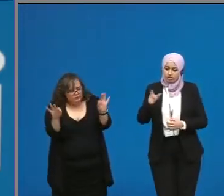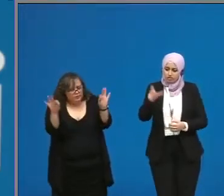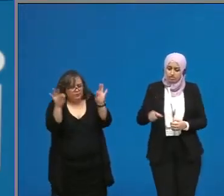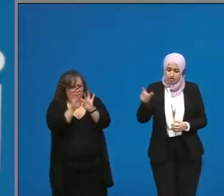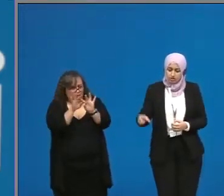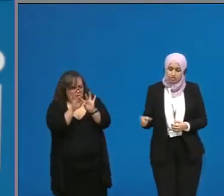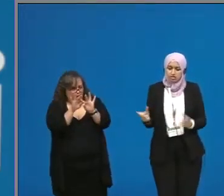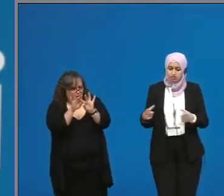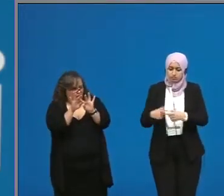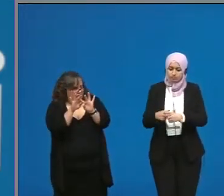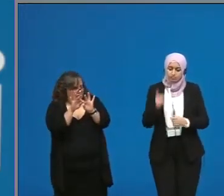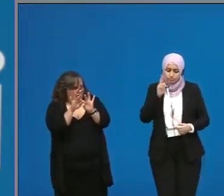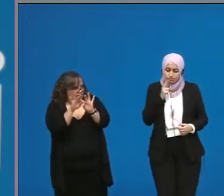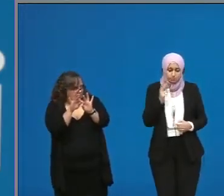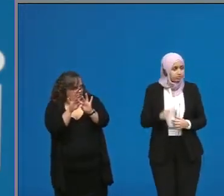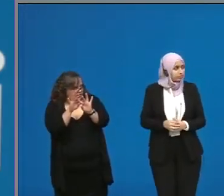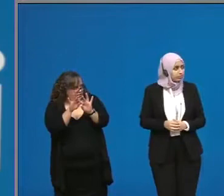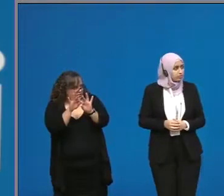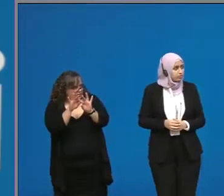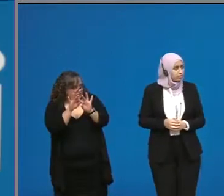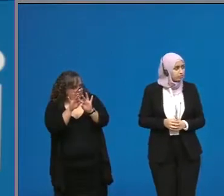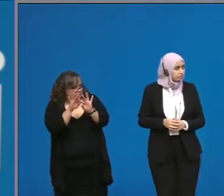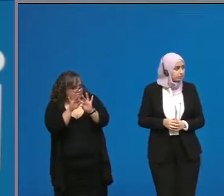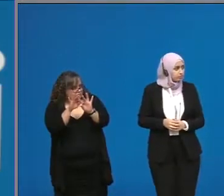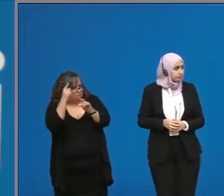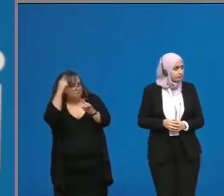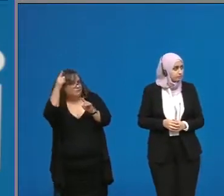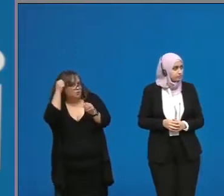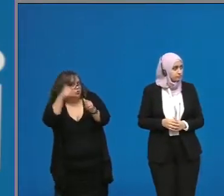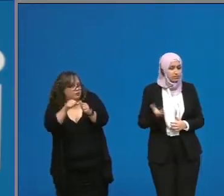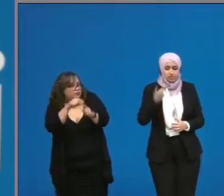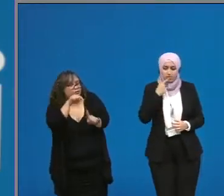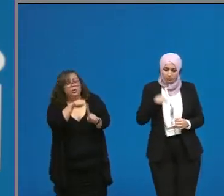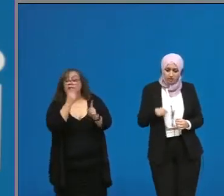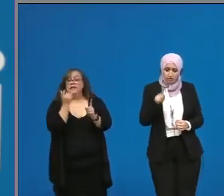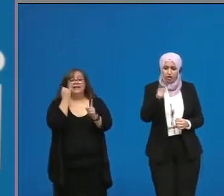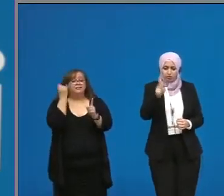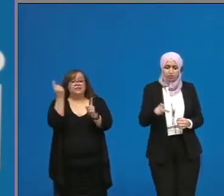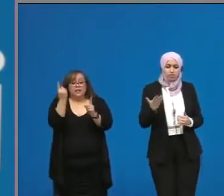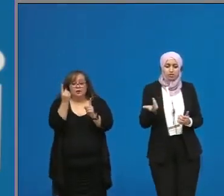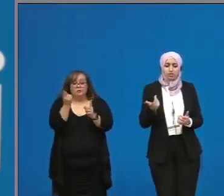anyone, not only deaf people, if anyone is deprived of language